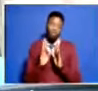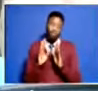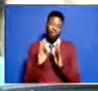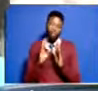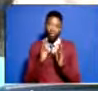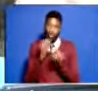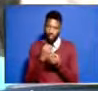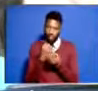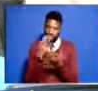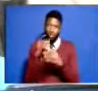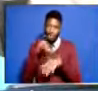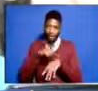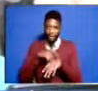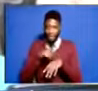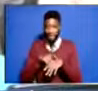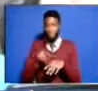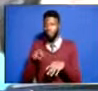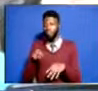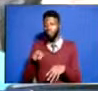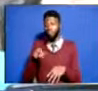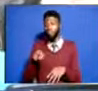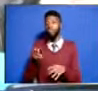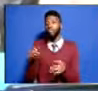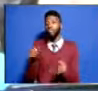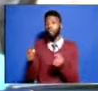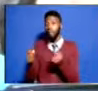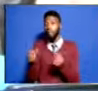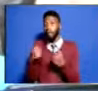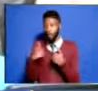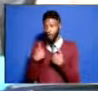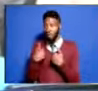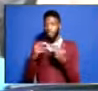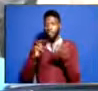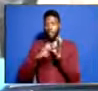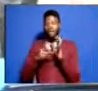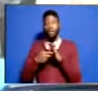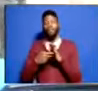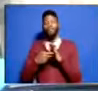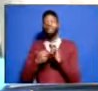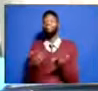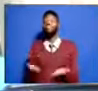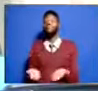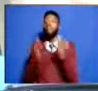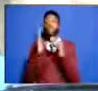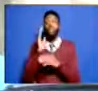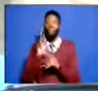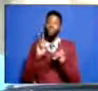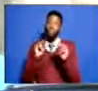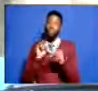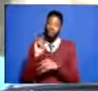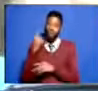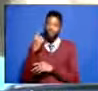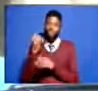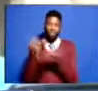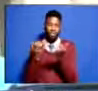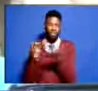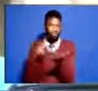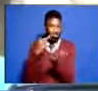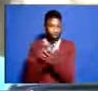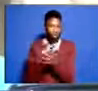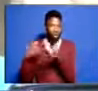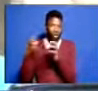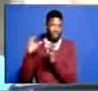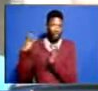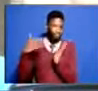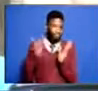are tested here, does not mean that the project will promote them. We first of all have to receive business proposals from the companies